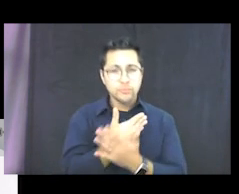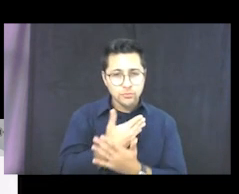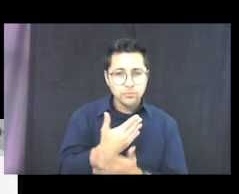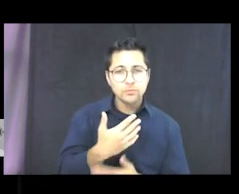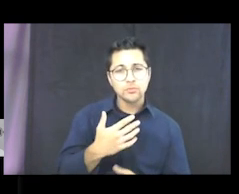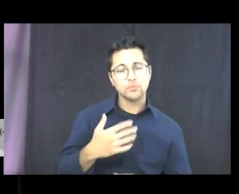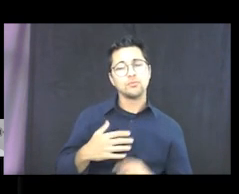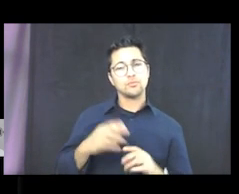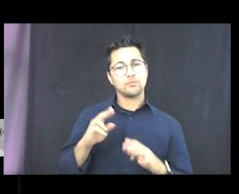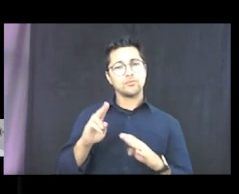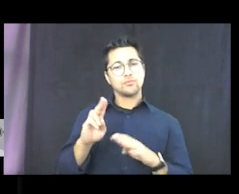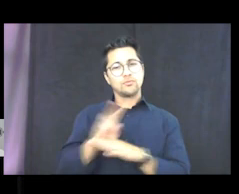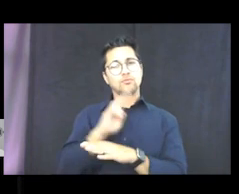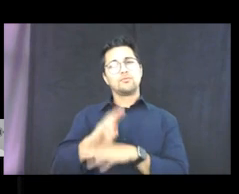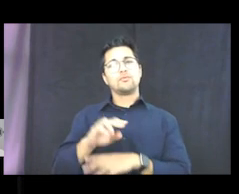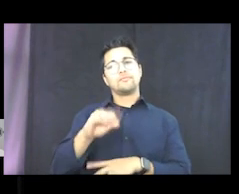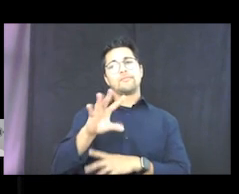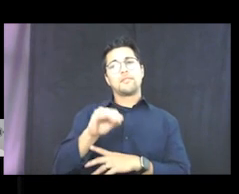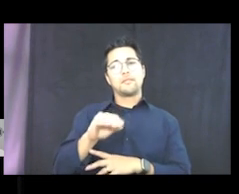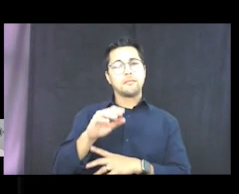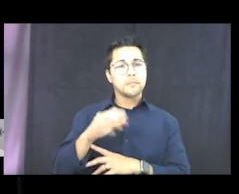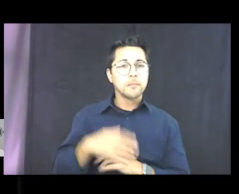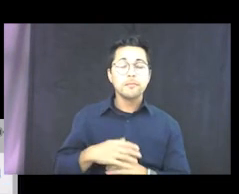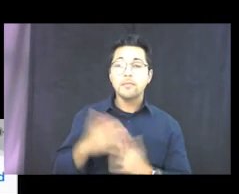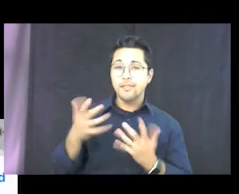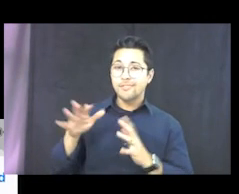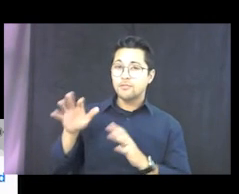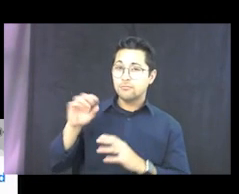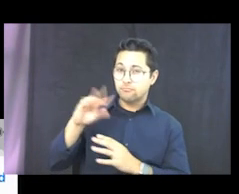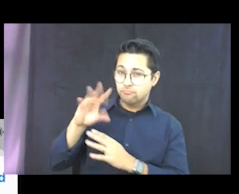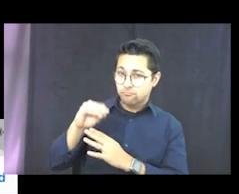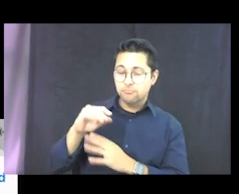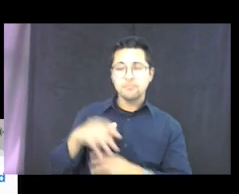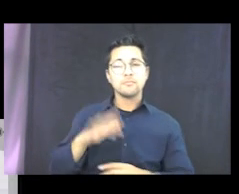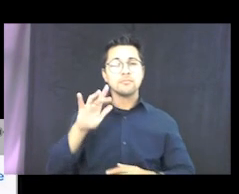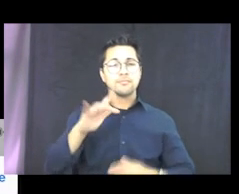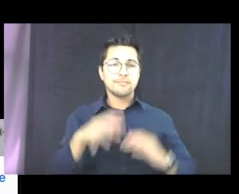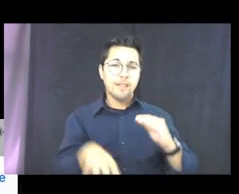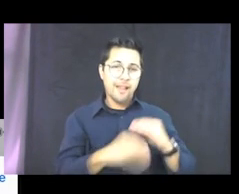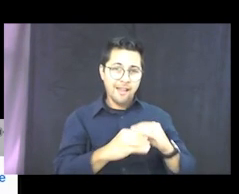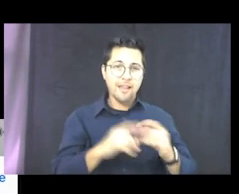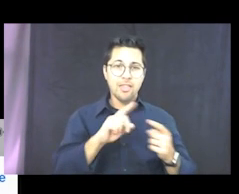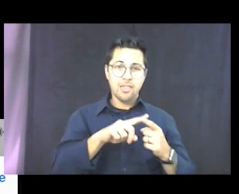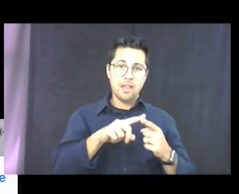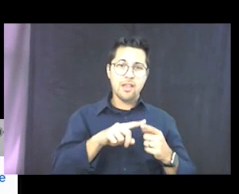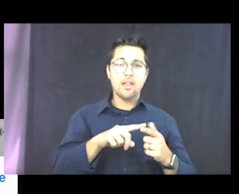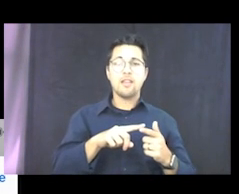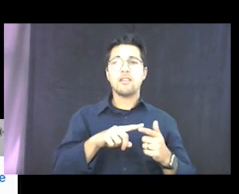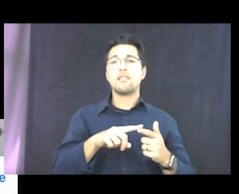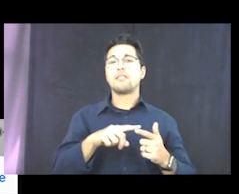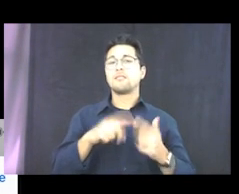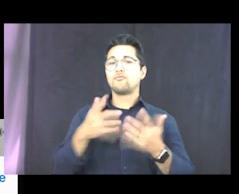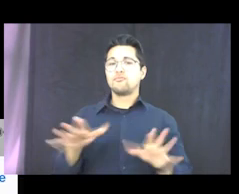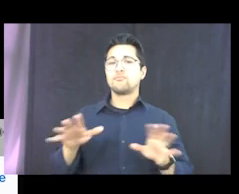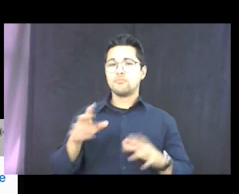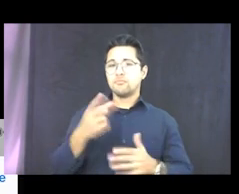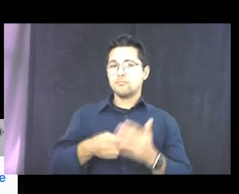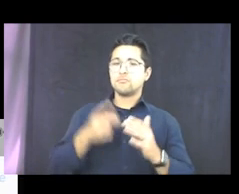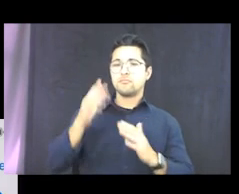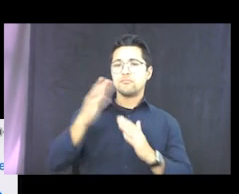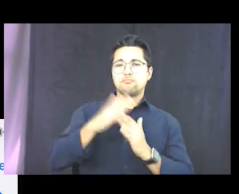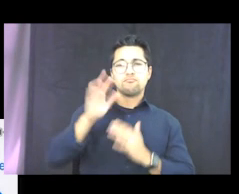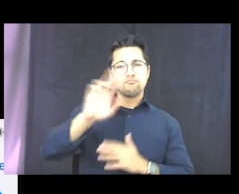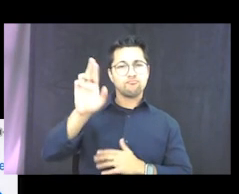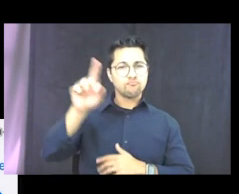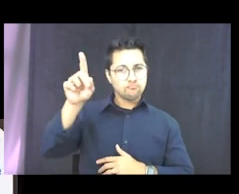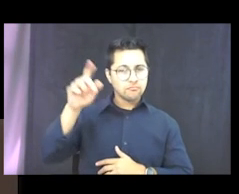camera. After you have the image you want, select Add and then Done, both of which are located in the top right-hand